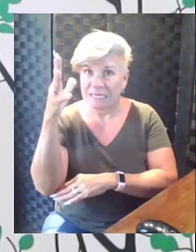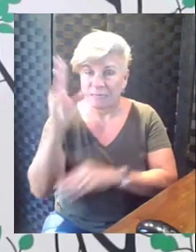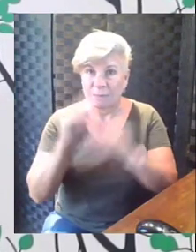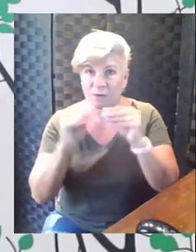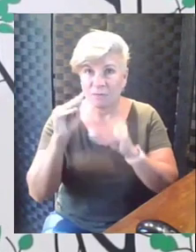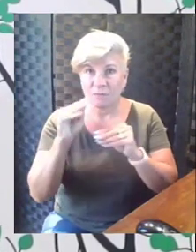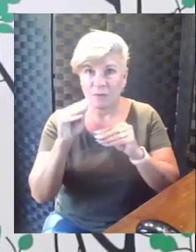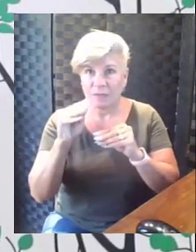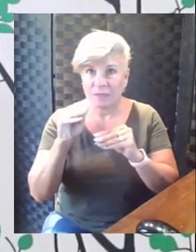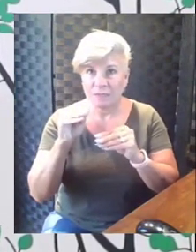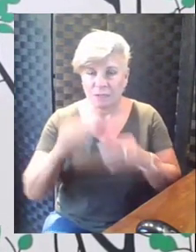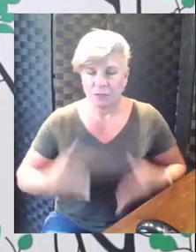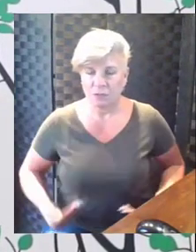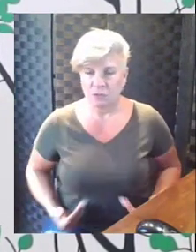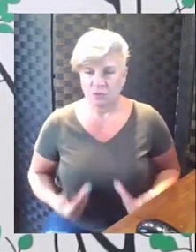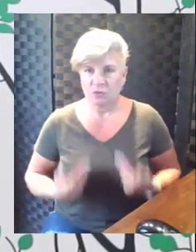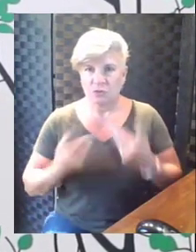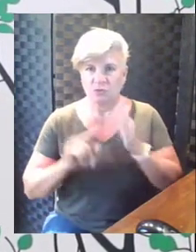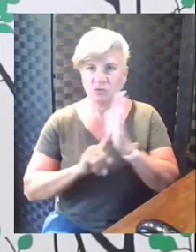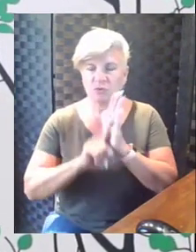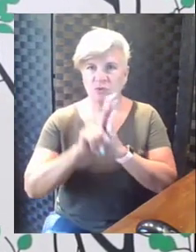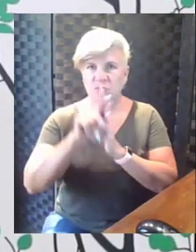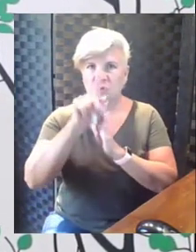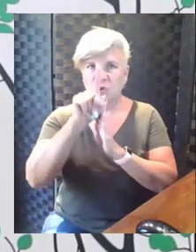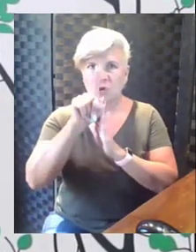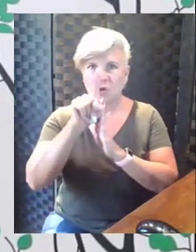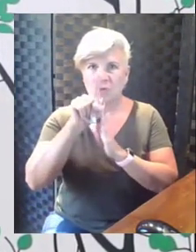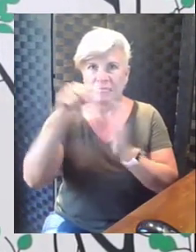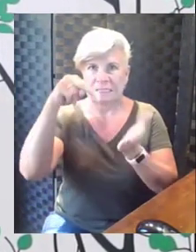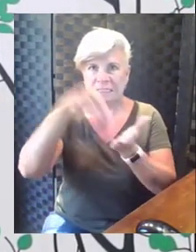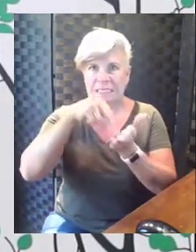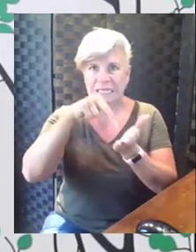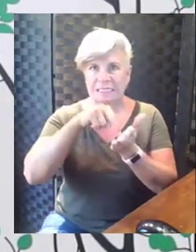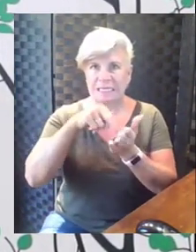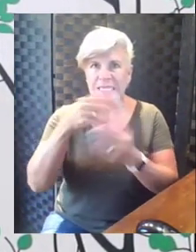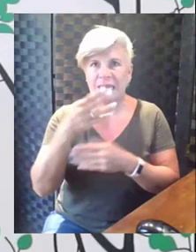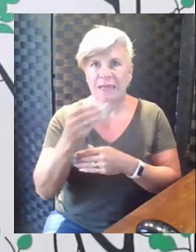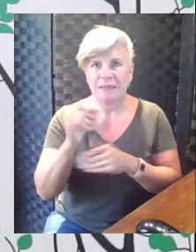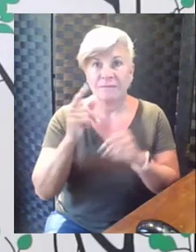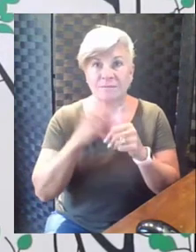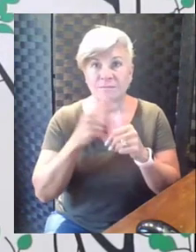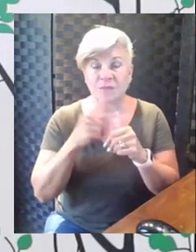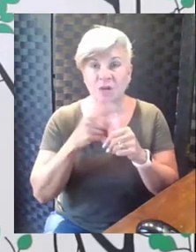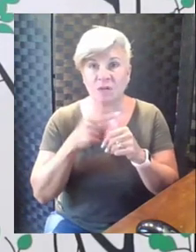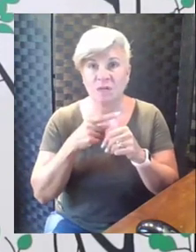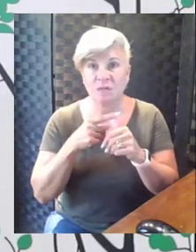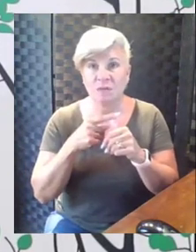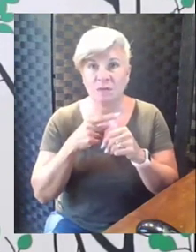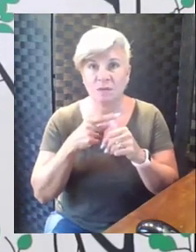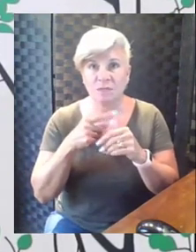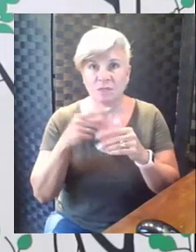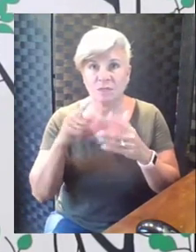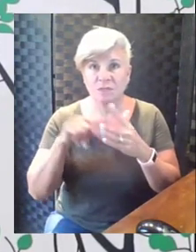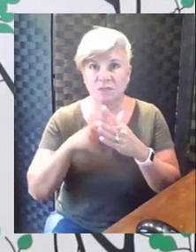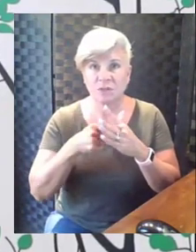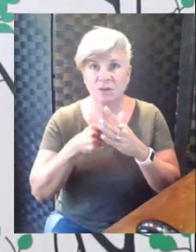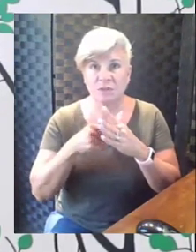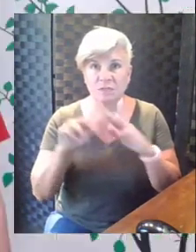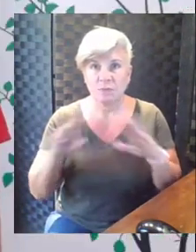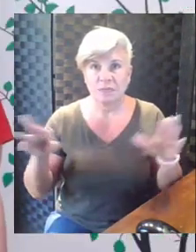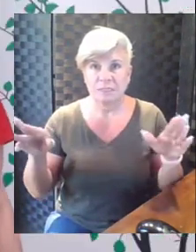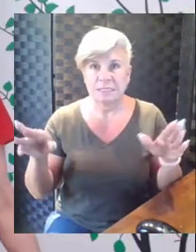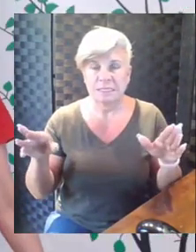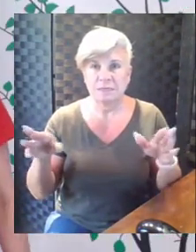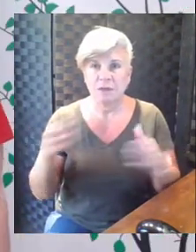to stand nice and straight and tall. So we're going to be standing for these. And the first position, we're going to start in our ready position. So